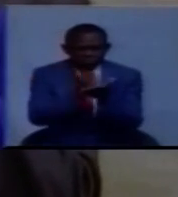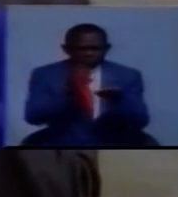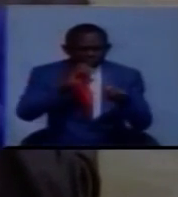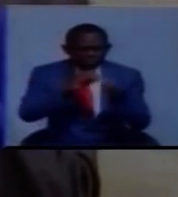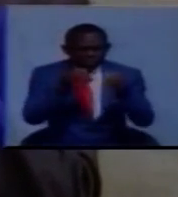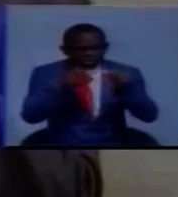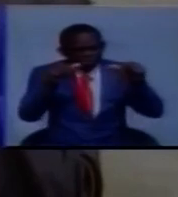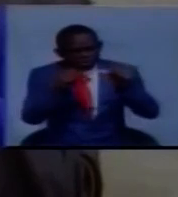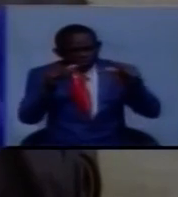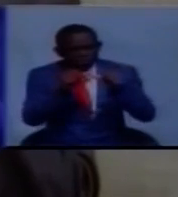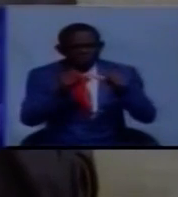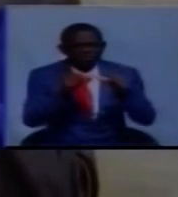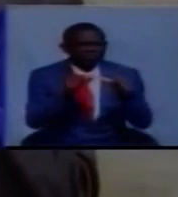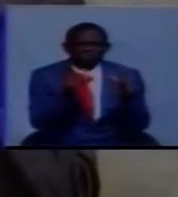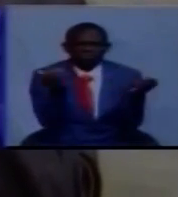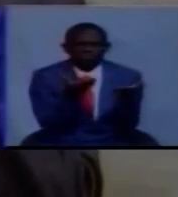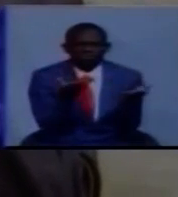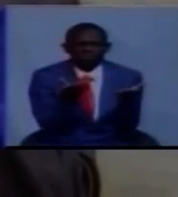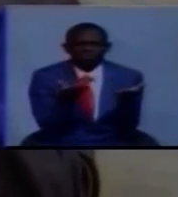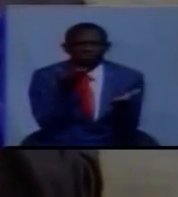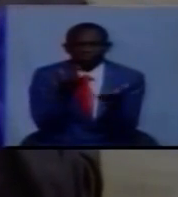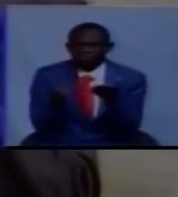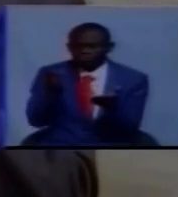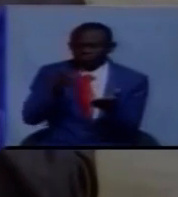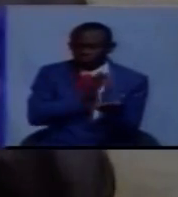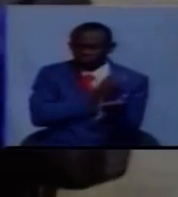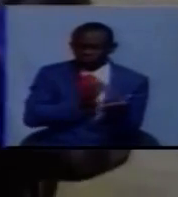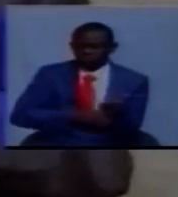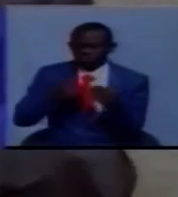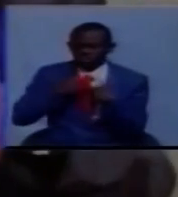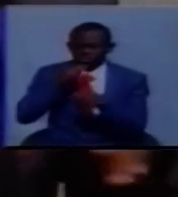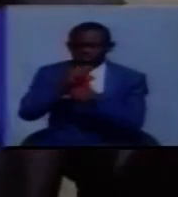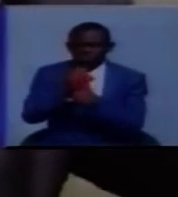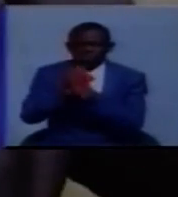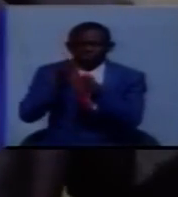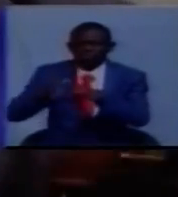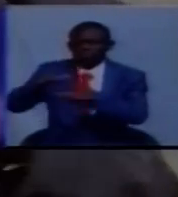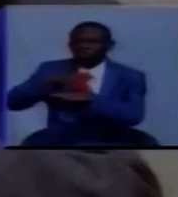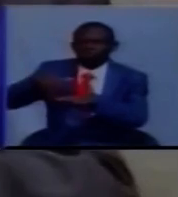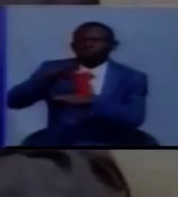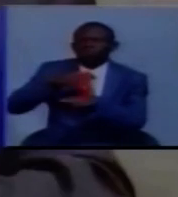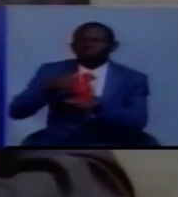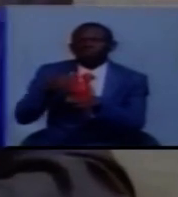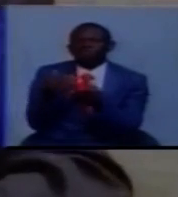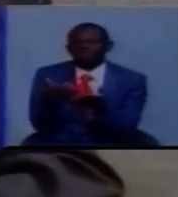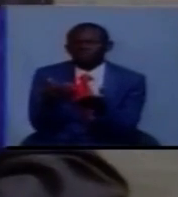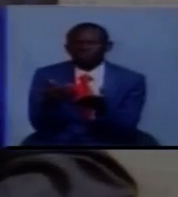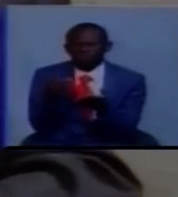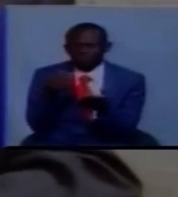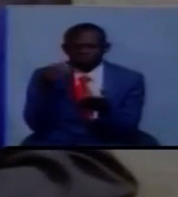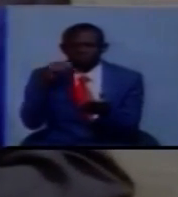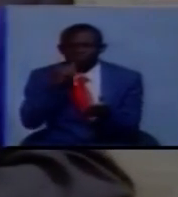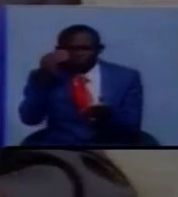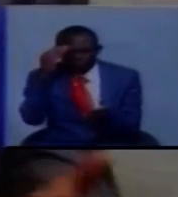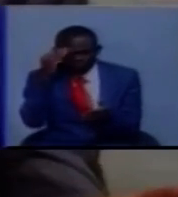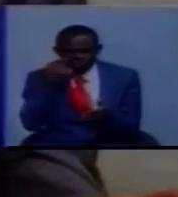in a lot of companies where you have overemployed, there is inefficiency because you find the files here, they say it is X who is supposed to be doing this, it is Y who is supposed to